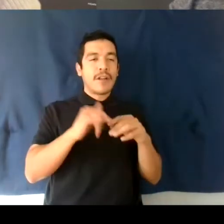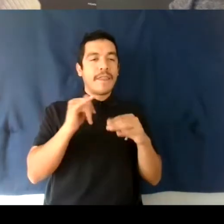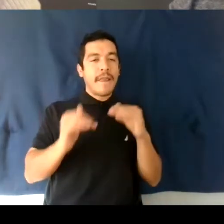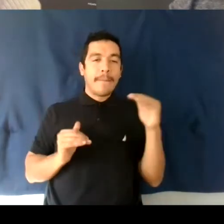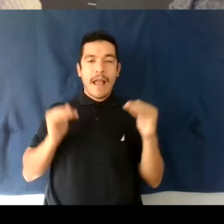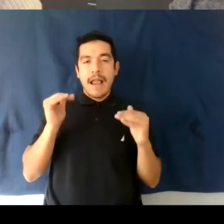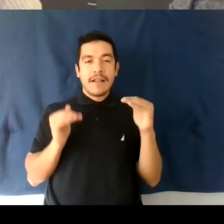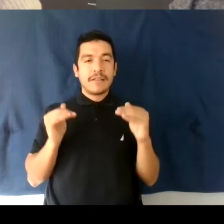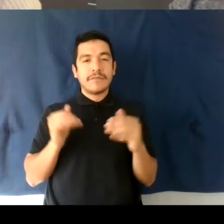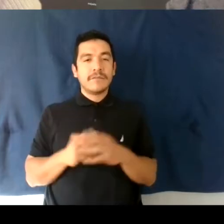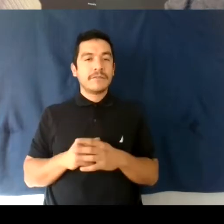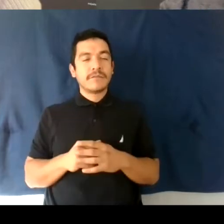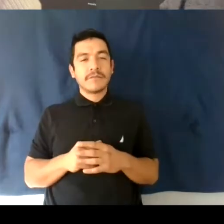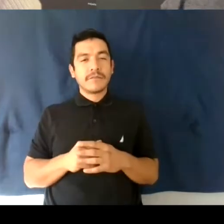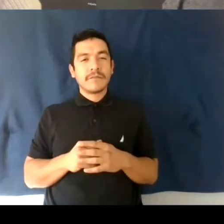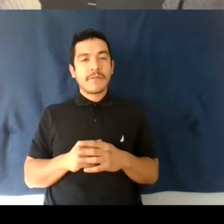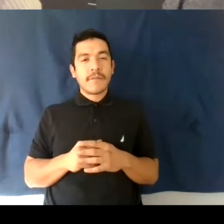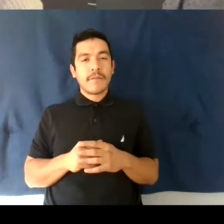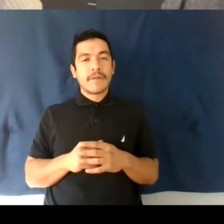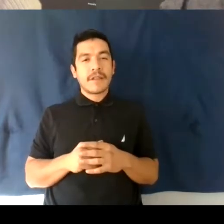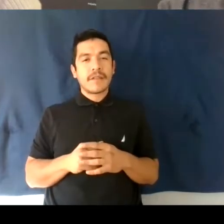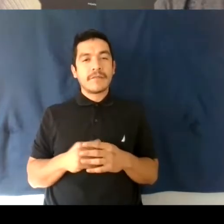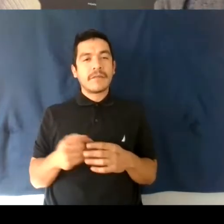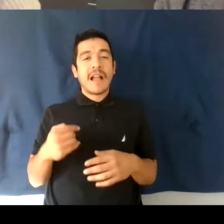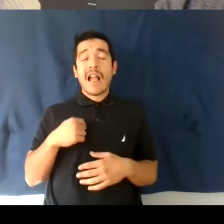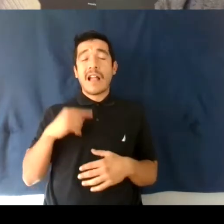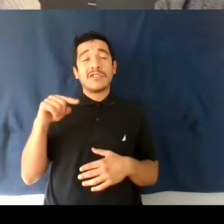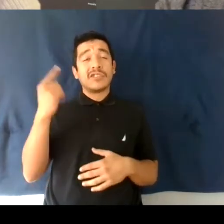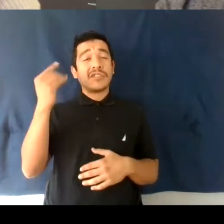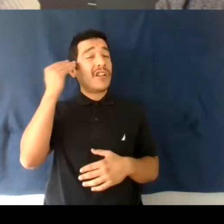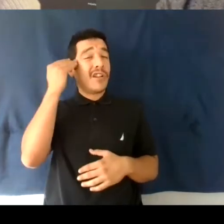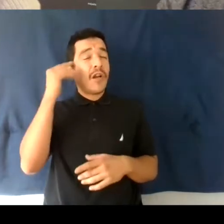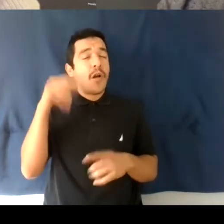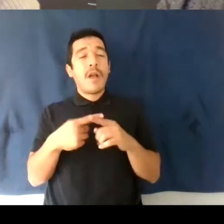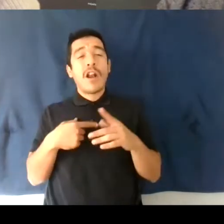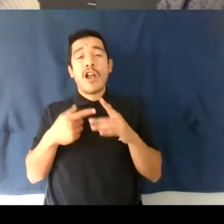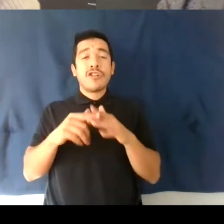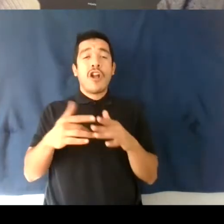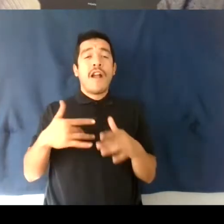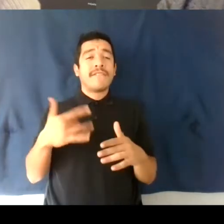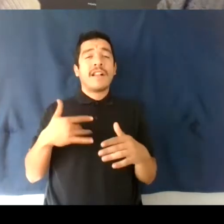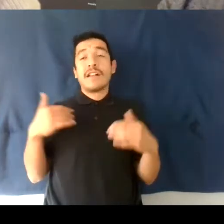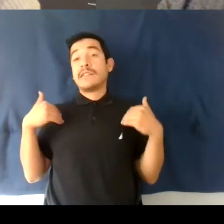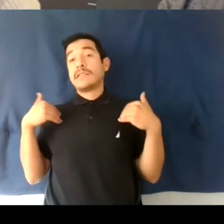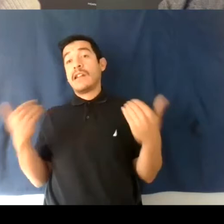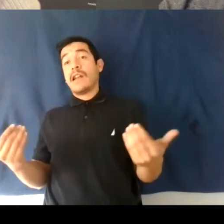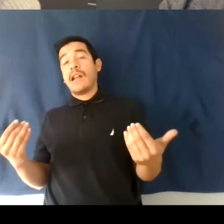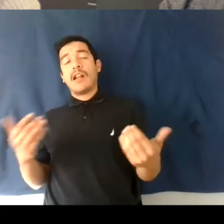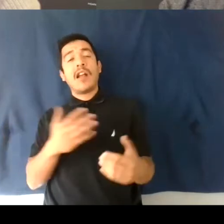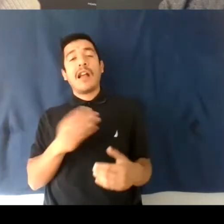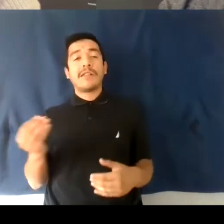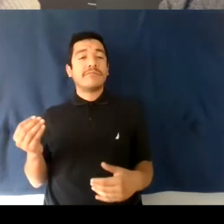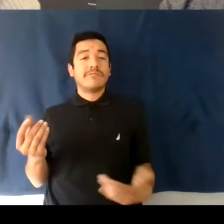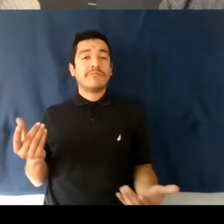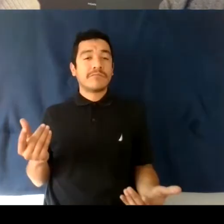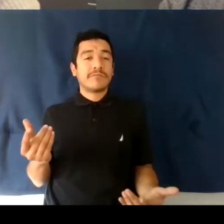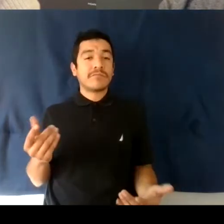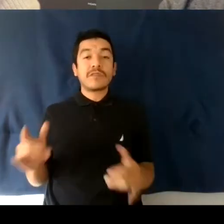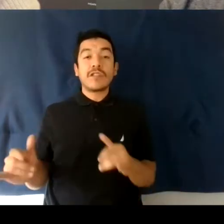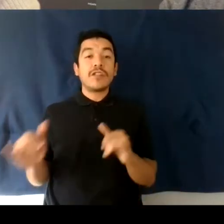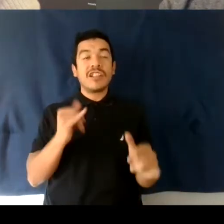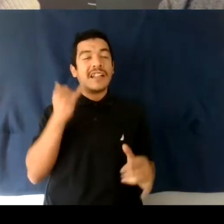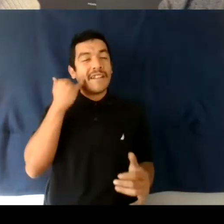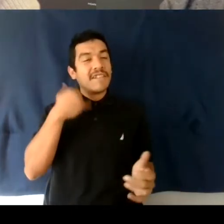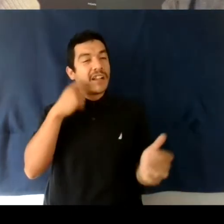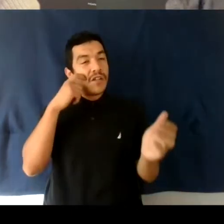And so I just know that when I start feeling exhausted and just like, also if I